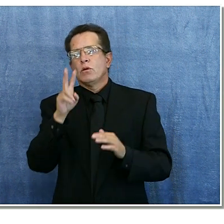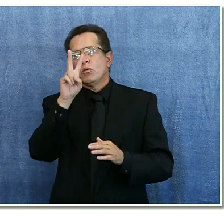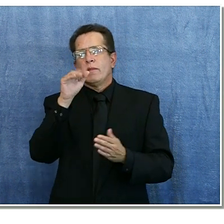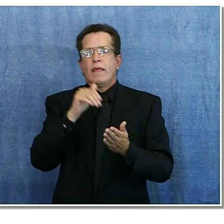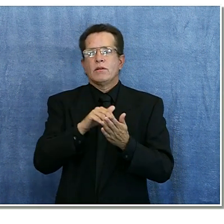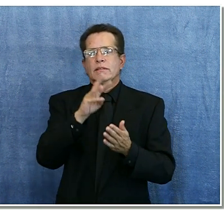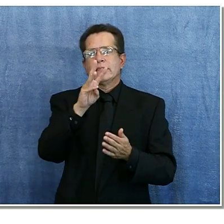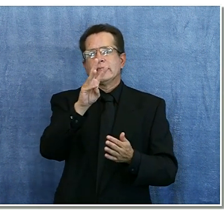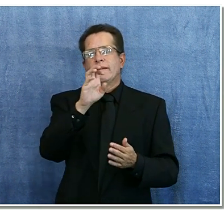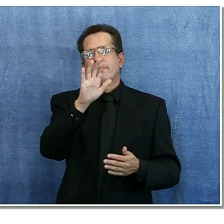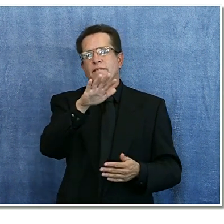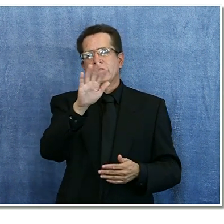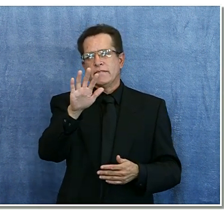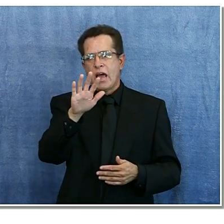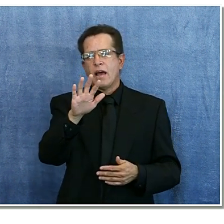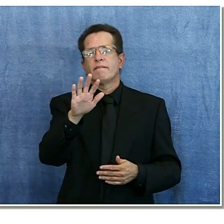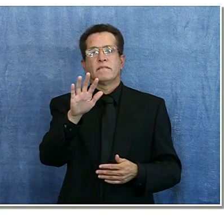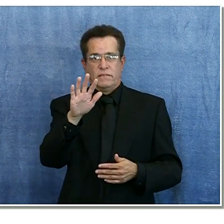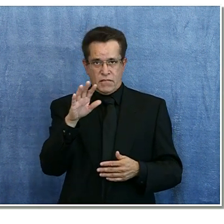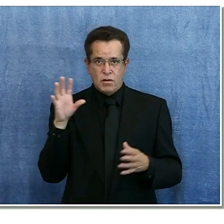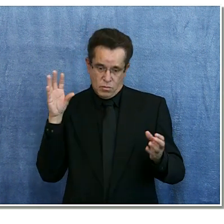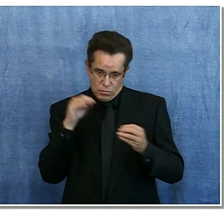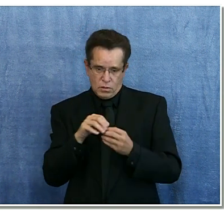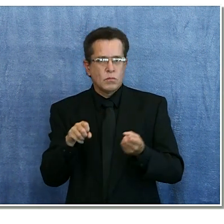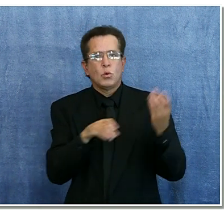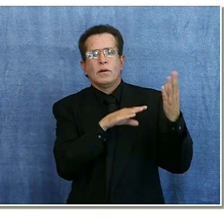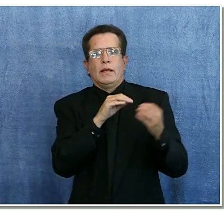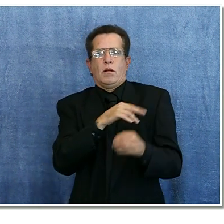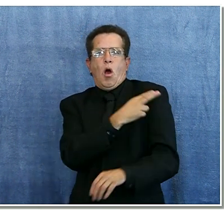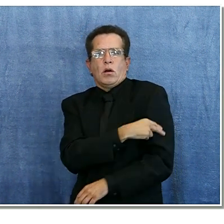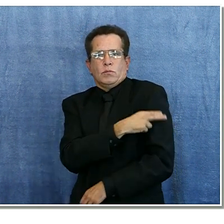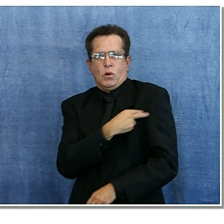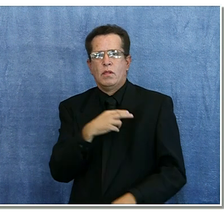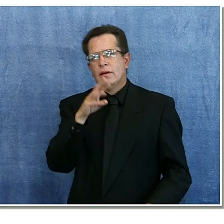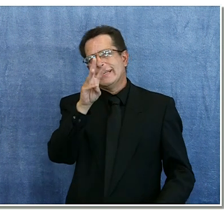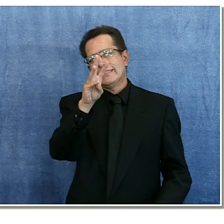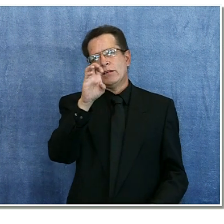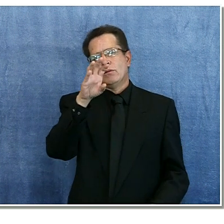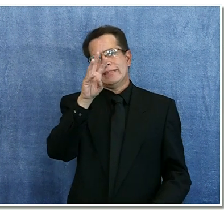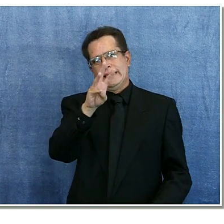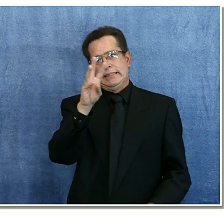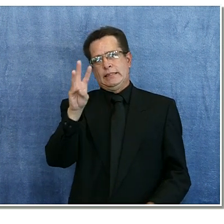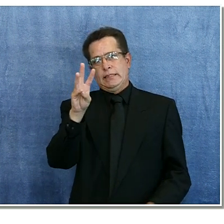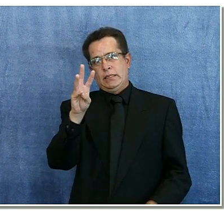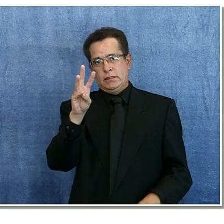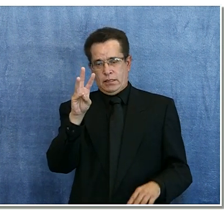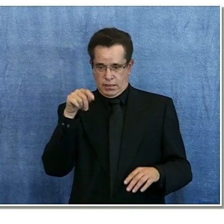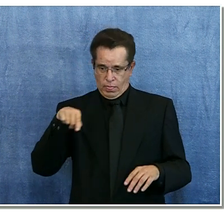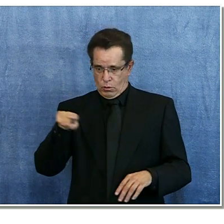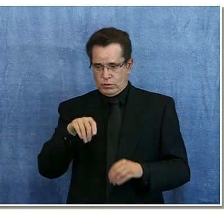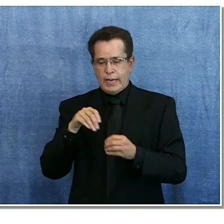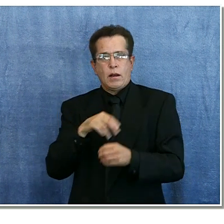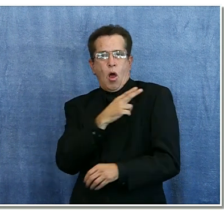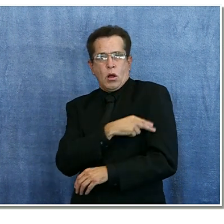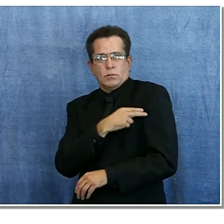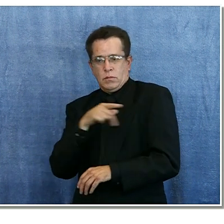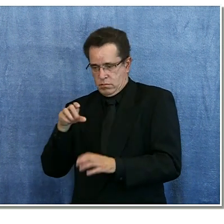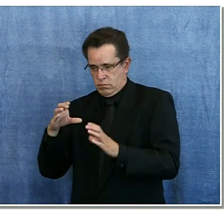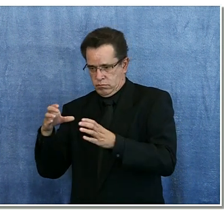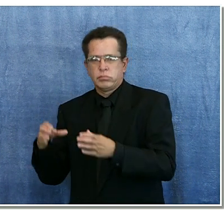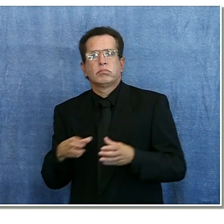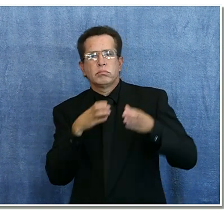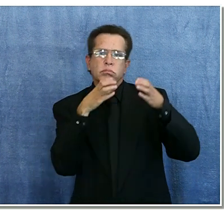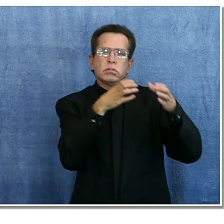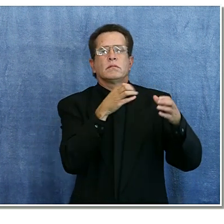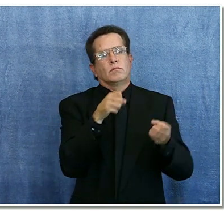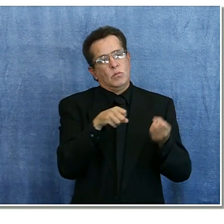2,655, or 9% of cases, have been hospitalized. 666 of these hospitalized cases have been admitted